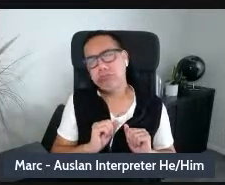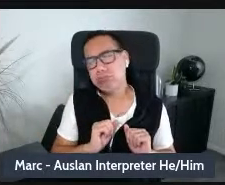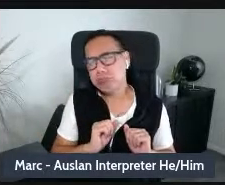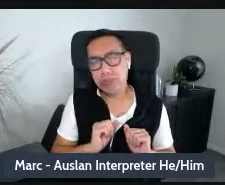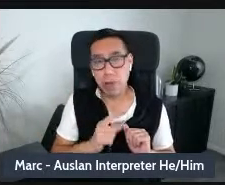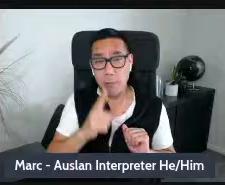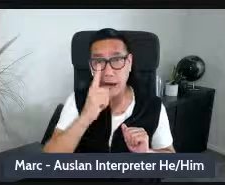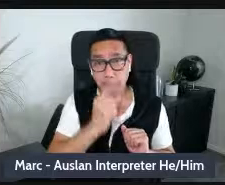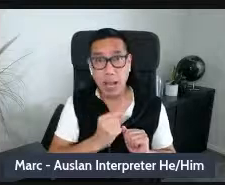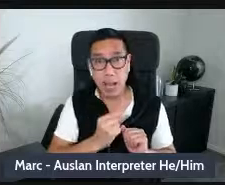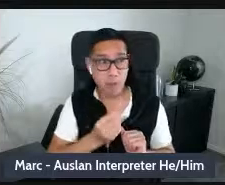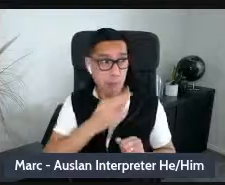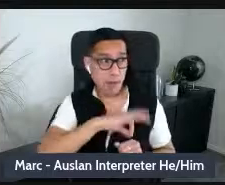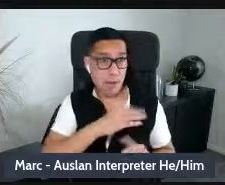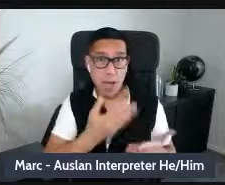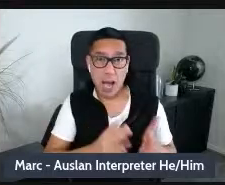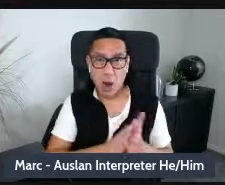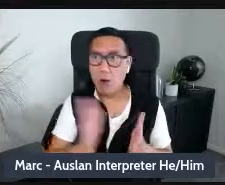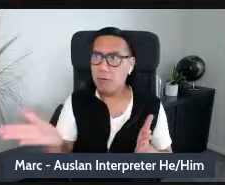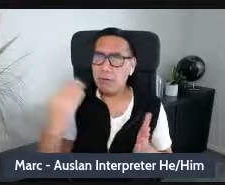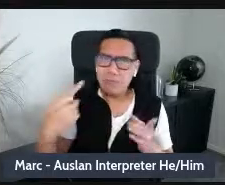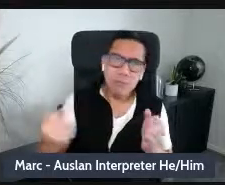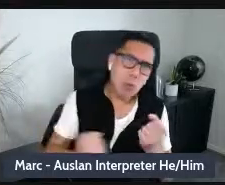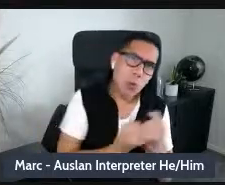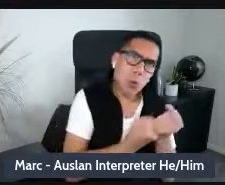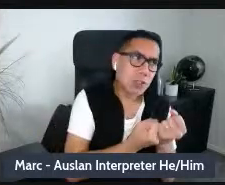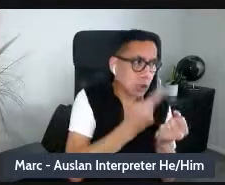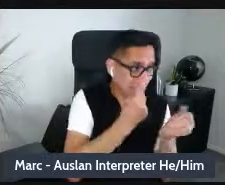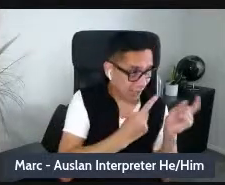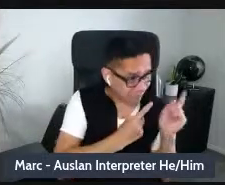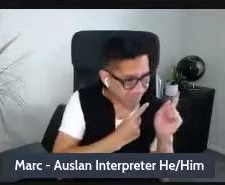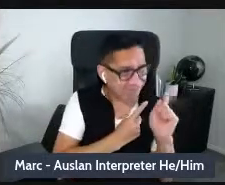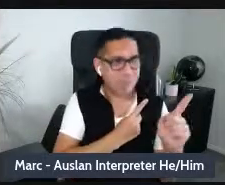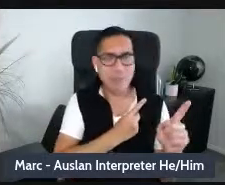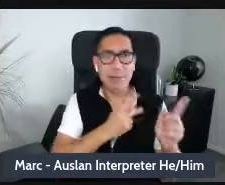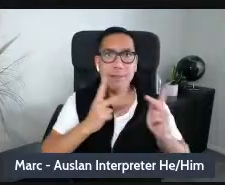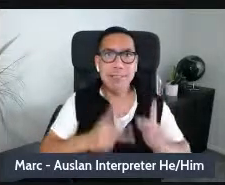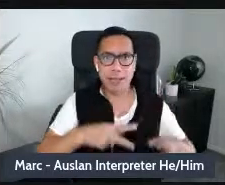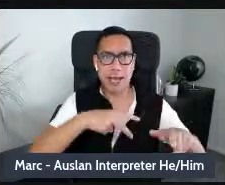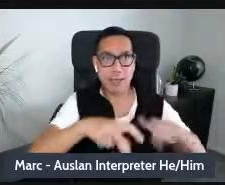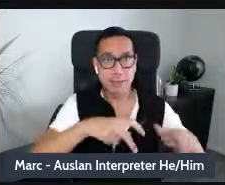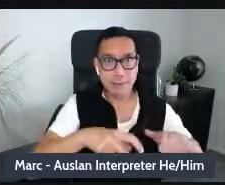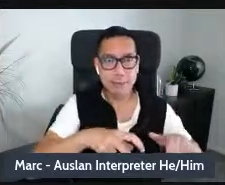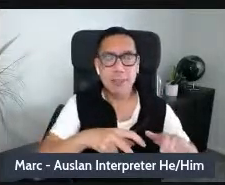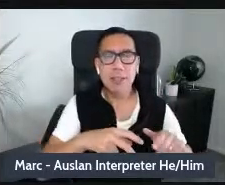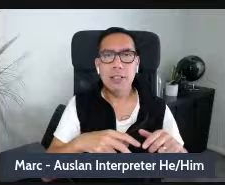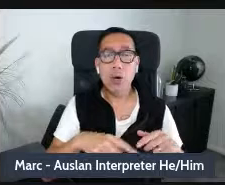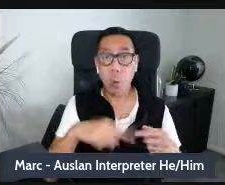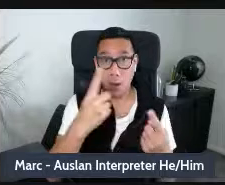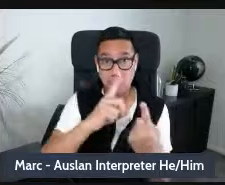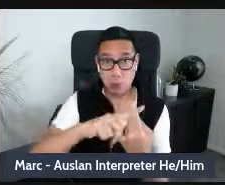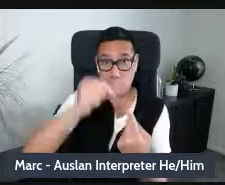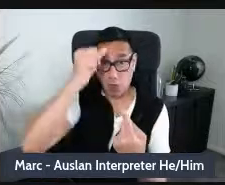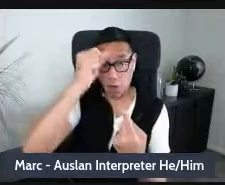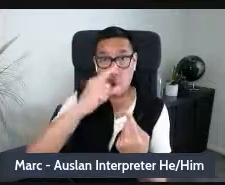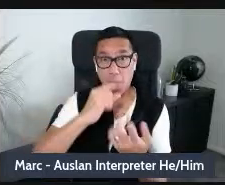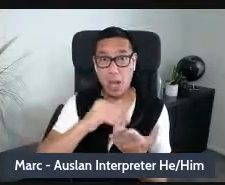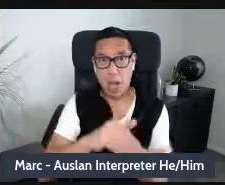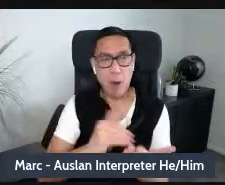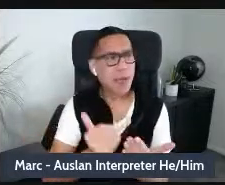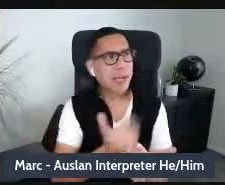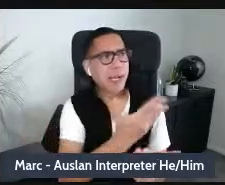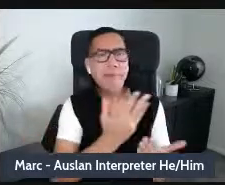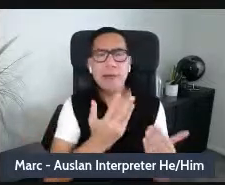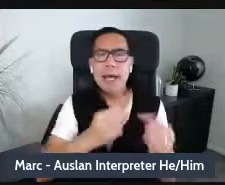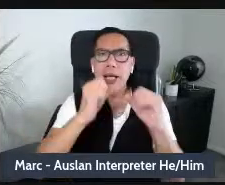that they can be more physically active. One of the things we know might help is providing them with exercise sessions